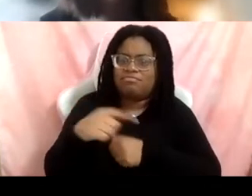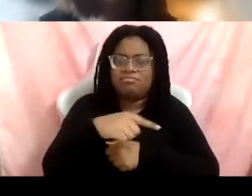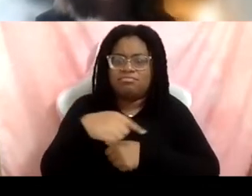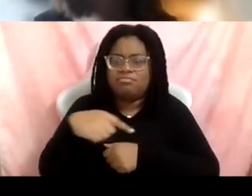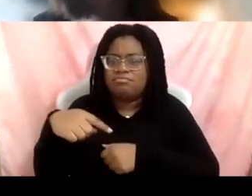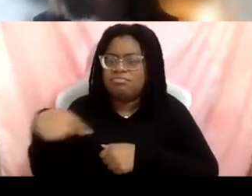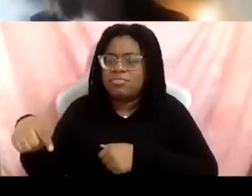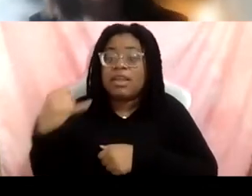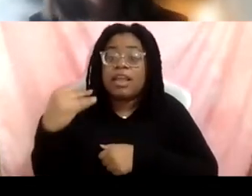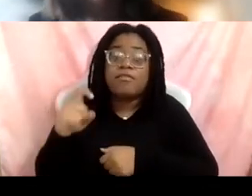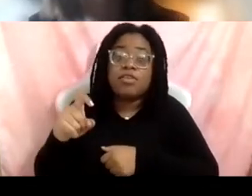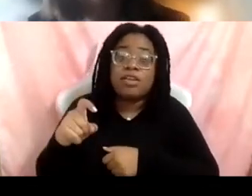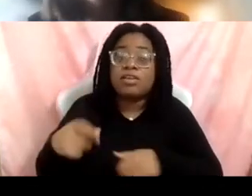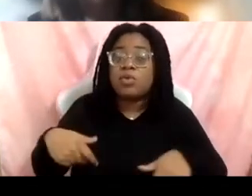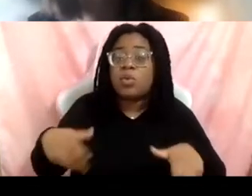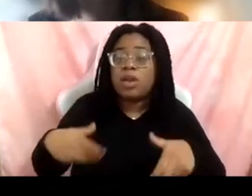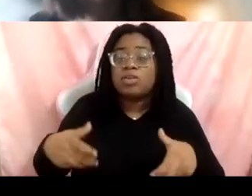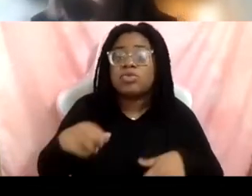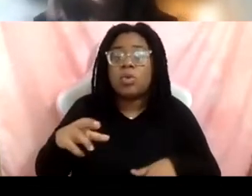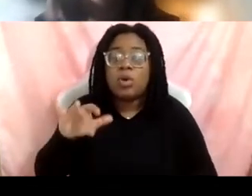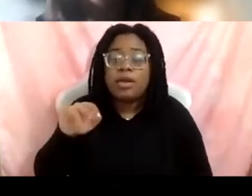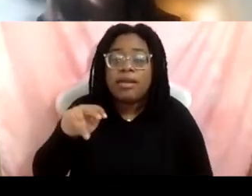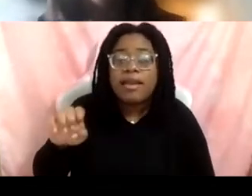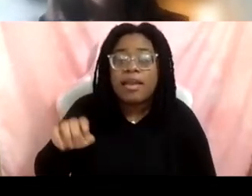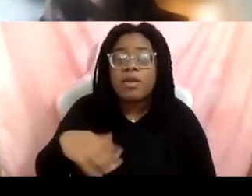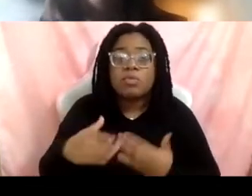you know, if you do need to use a wheelchair instead of a cane or whatever